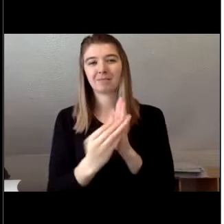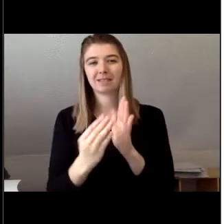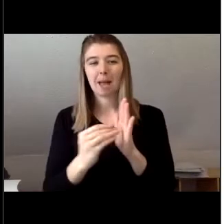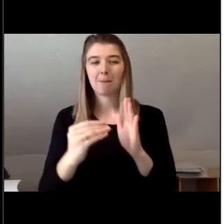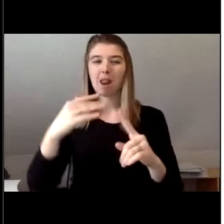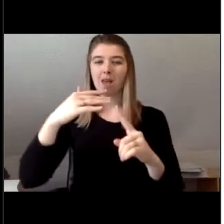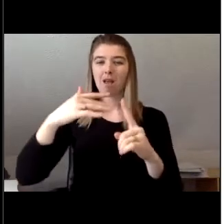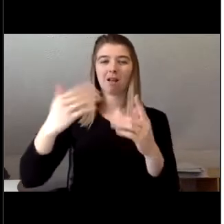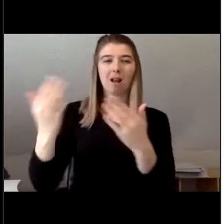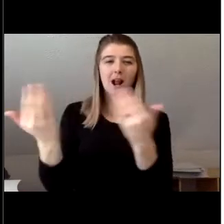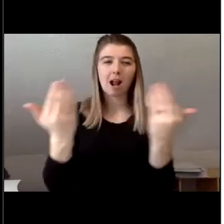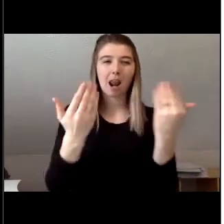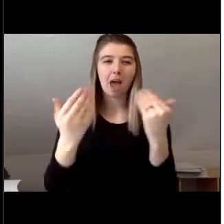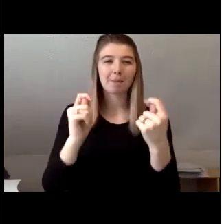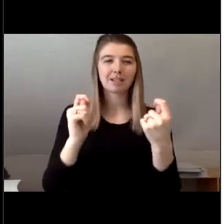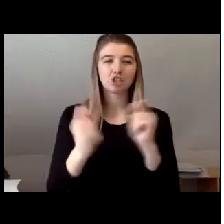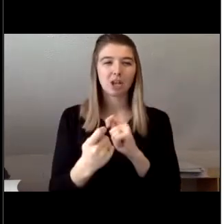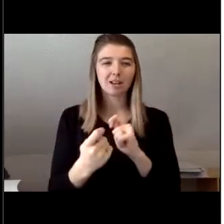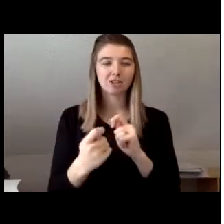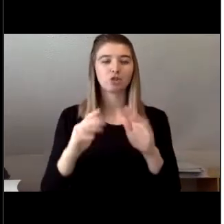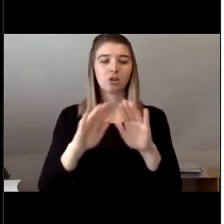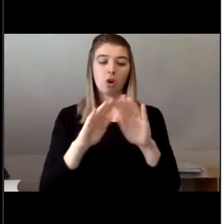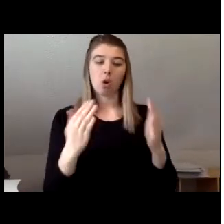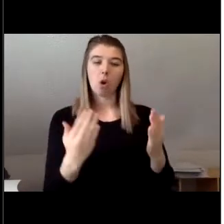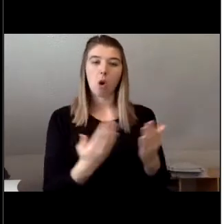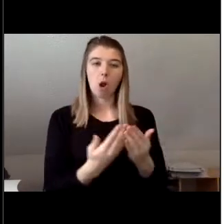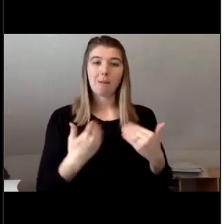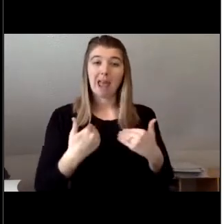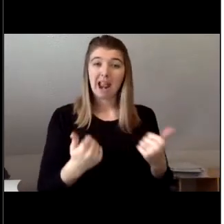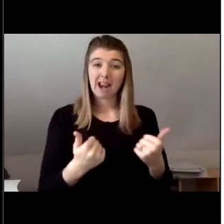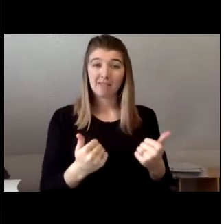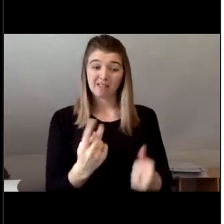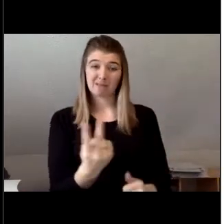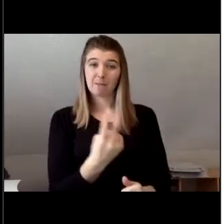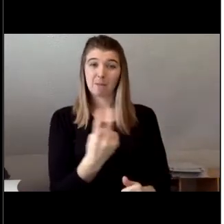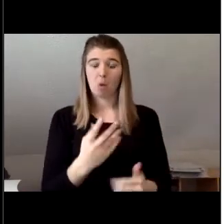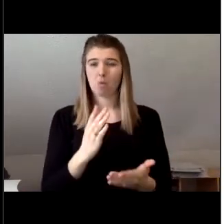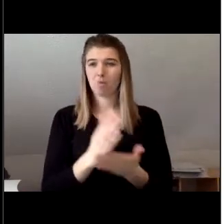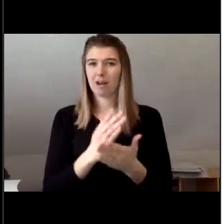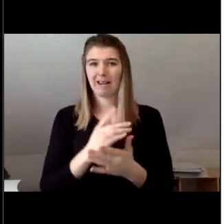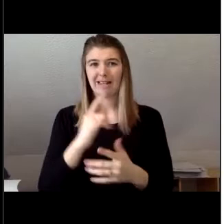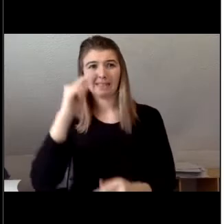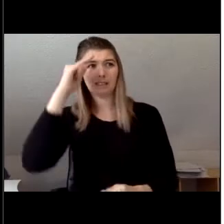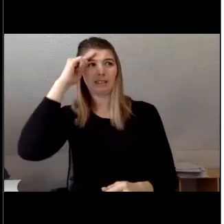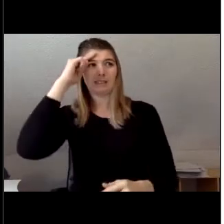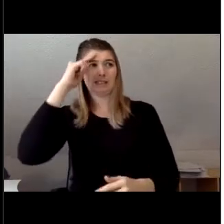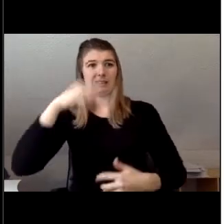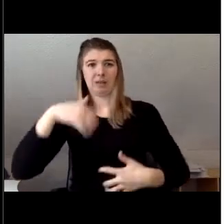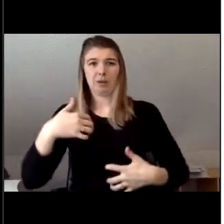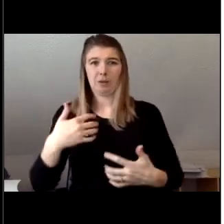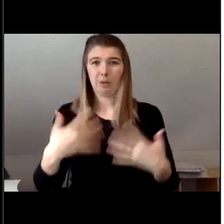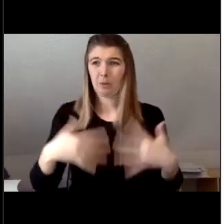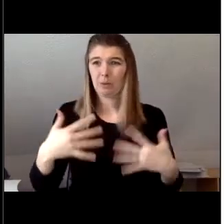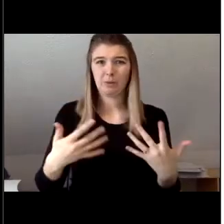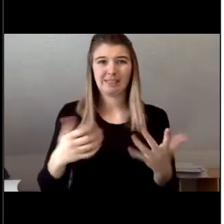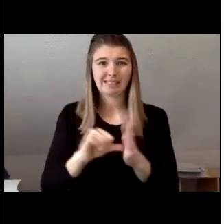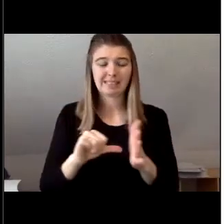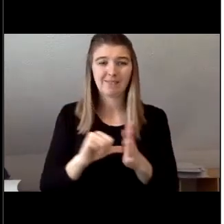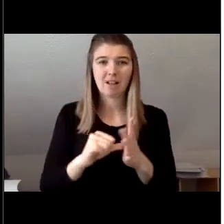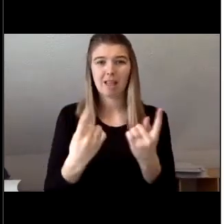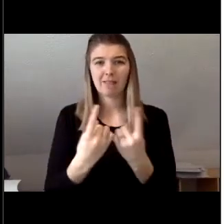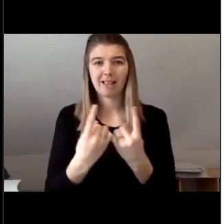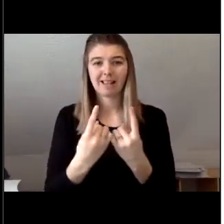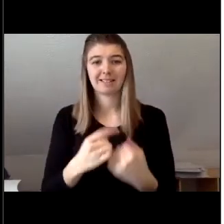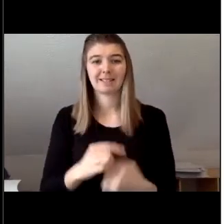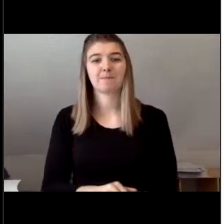are very much at the forefront of our minds. The UK this year will hold COP26 in November, and we will bring together nations from